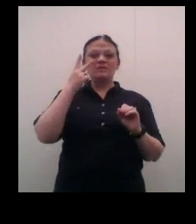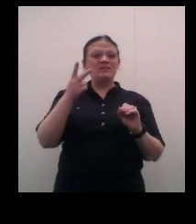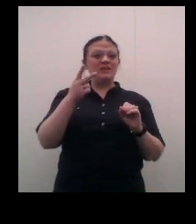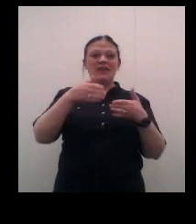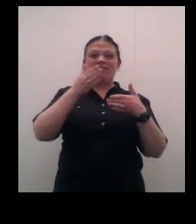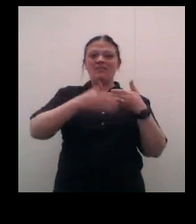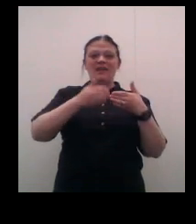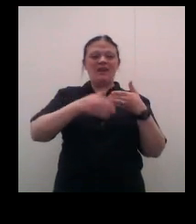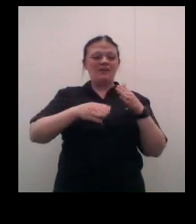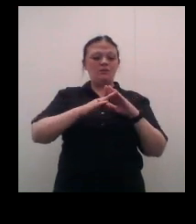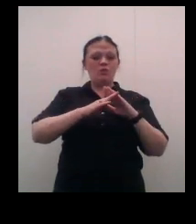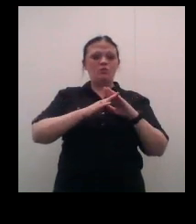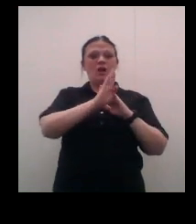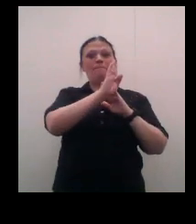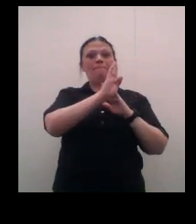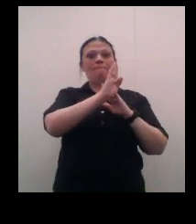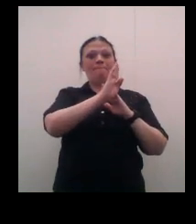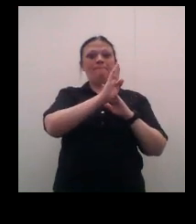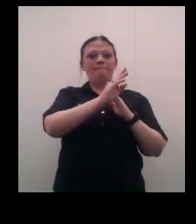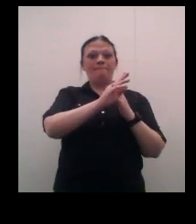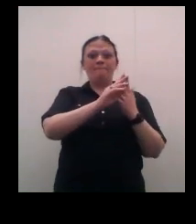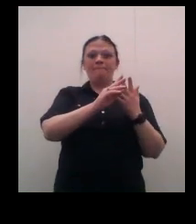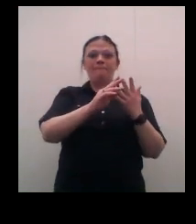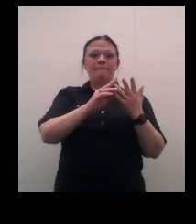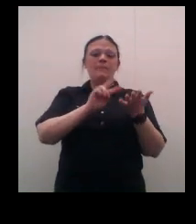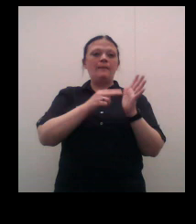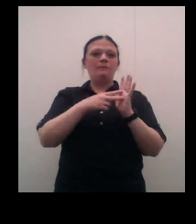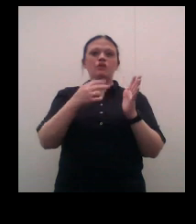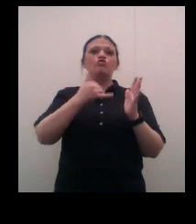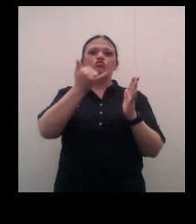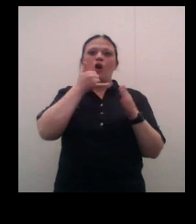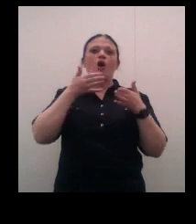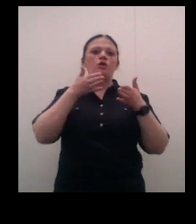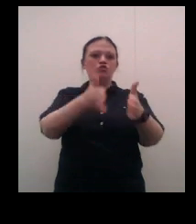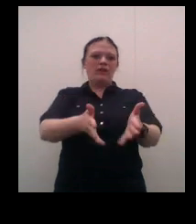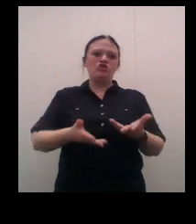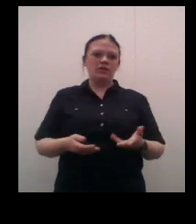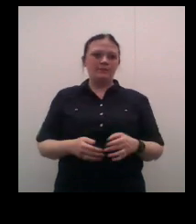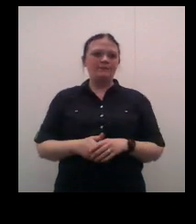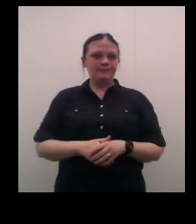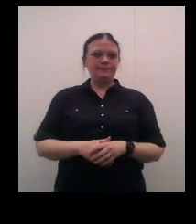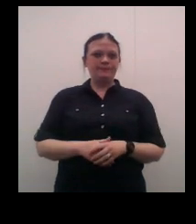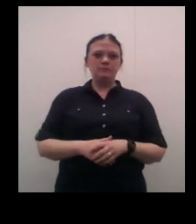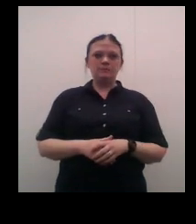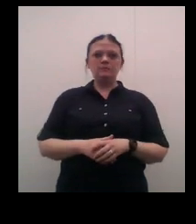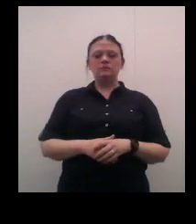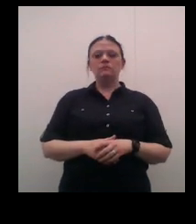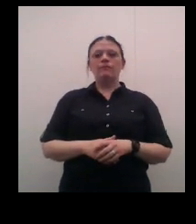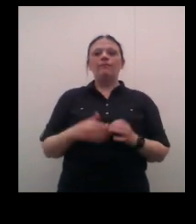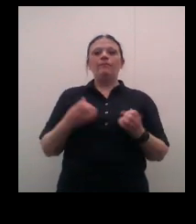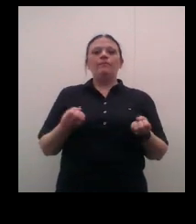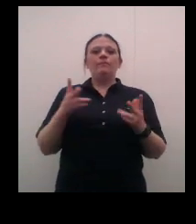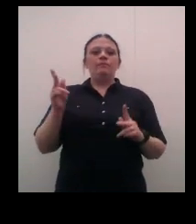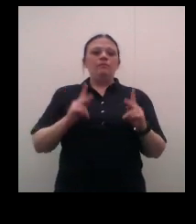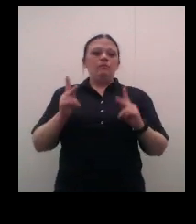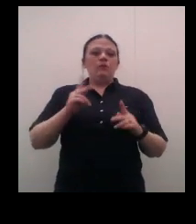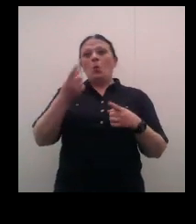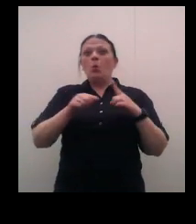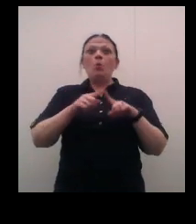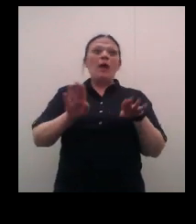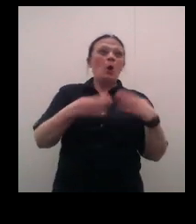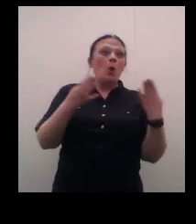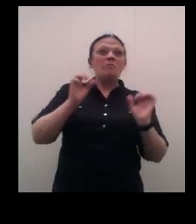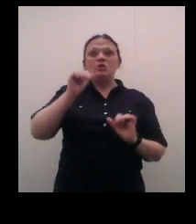goes up, and that's telling us that we're headed in the wrong direction. Now, a lot of people have been asking, when are we going to open up? Can we